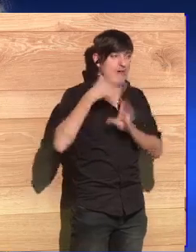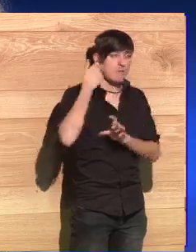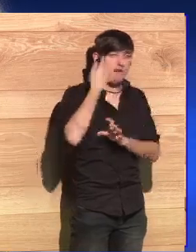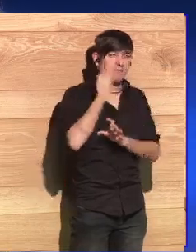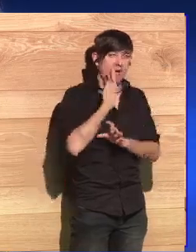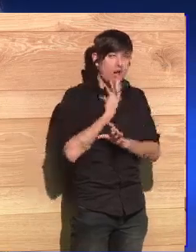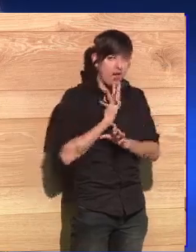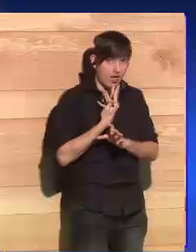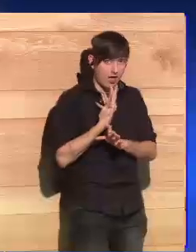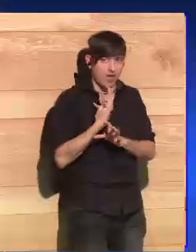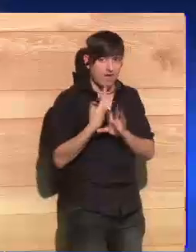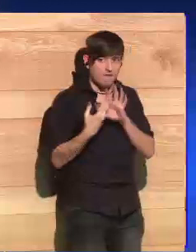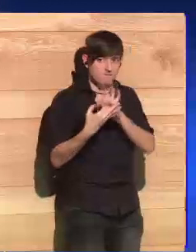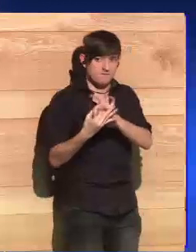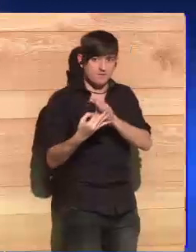me